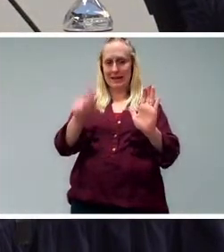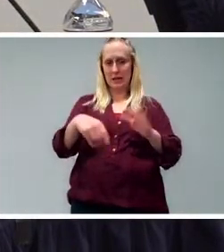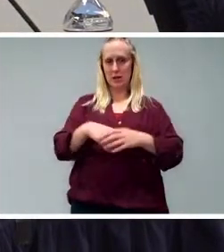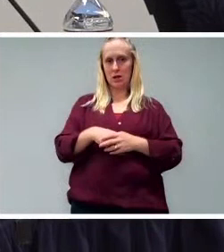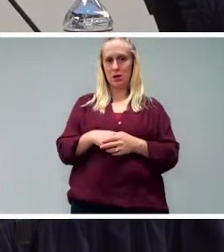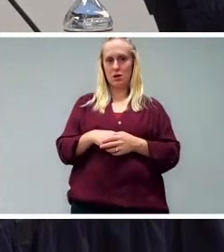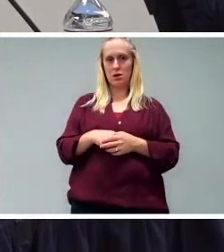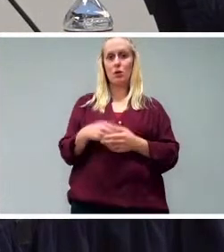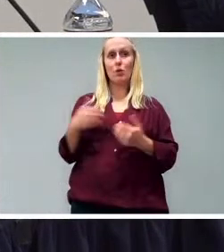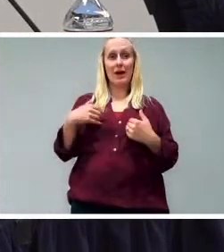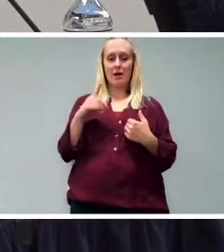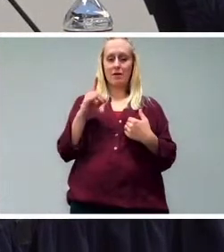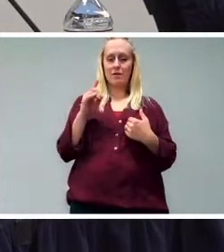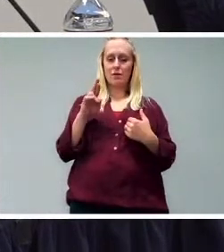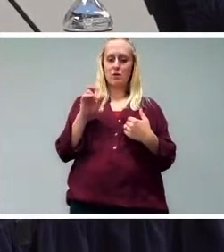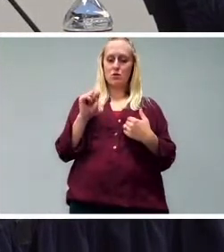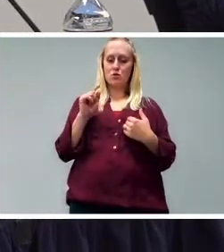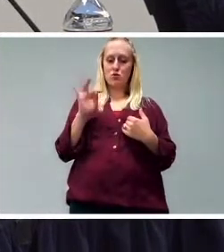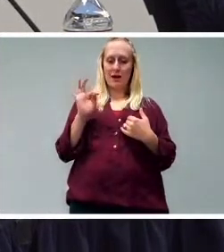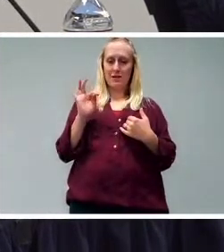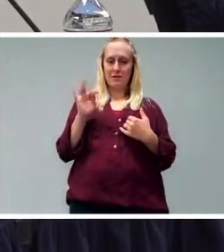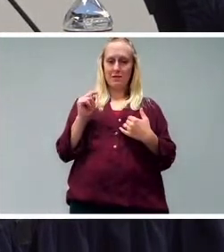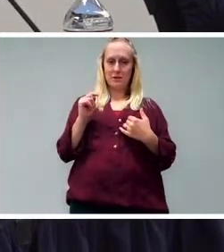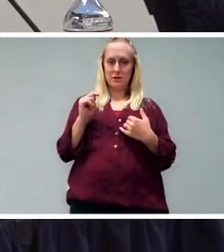copy already.